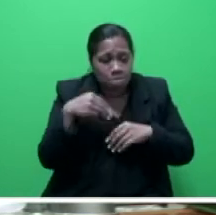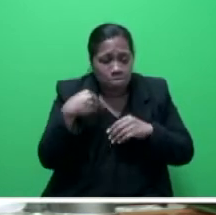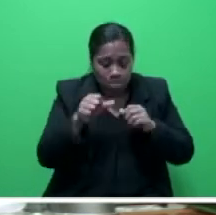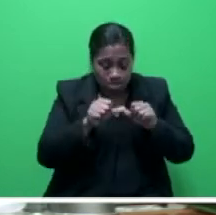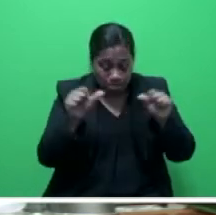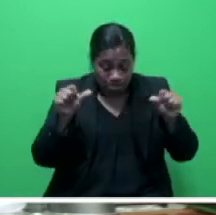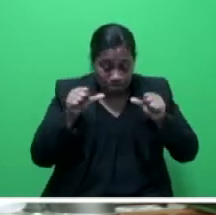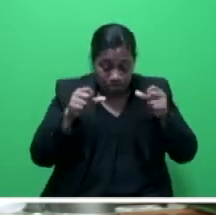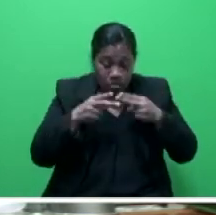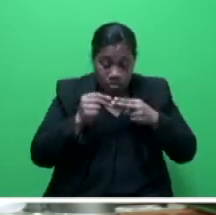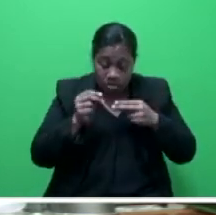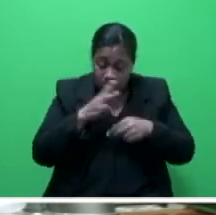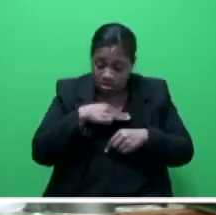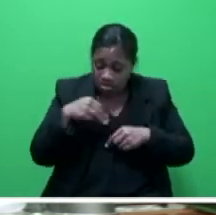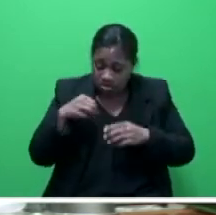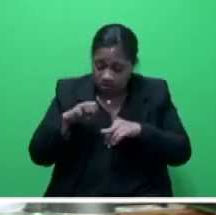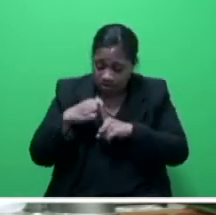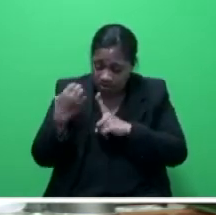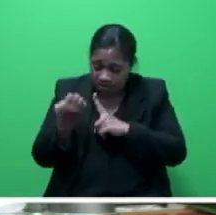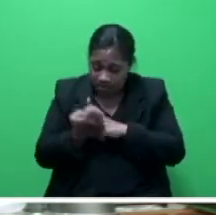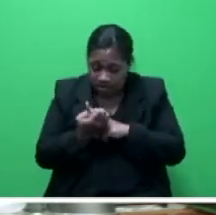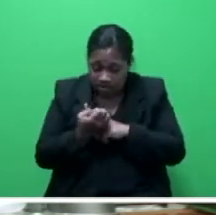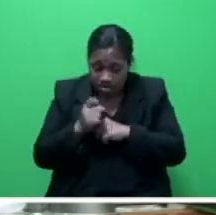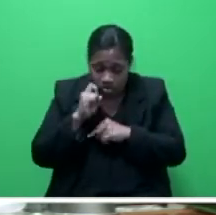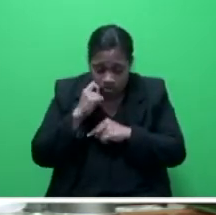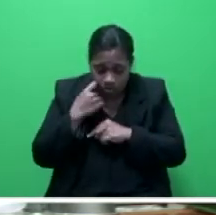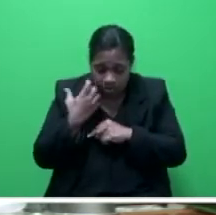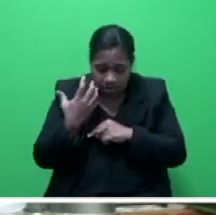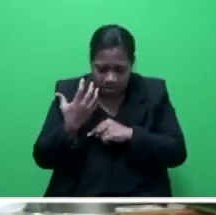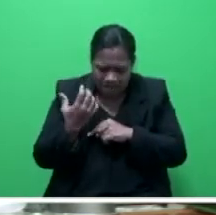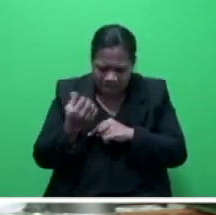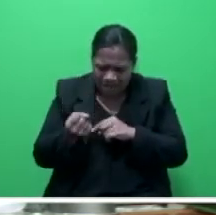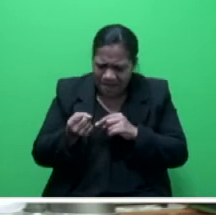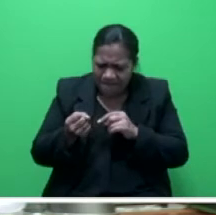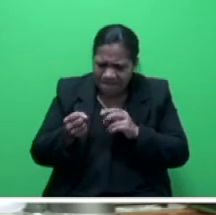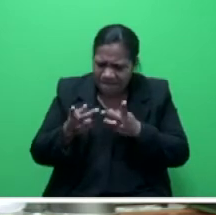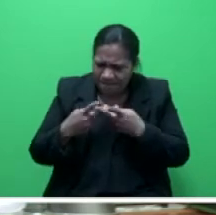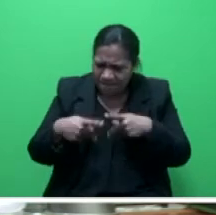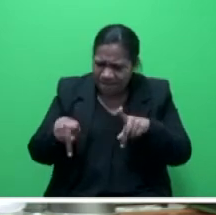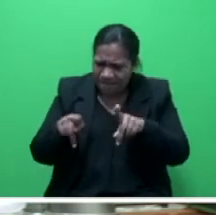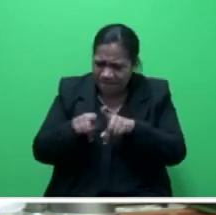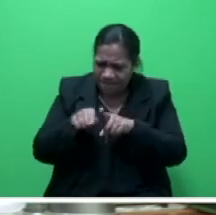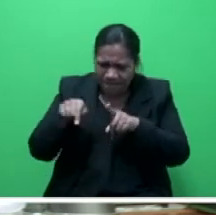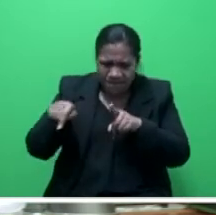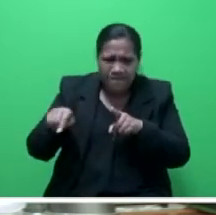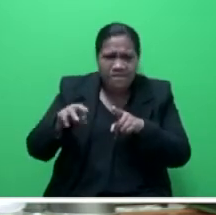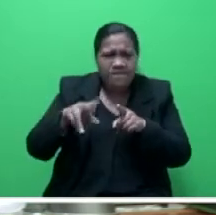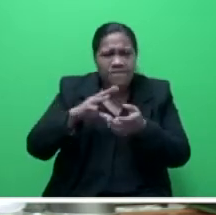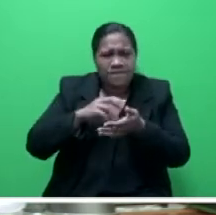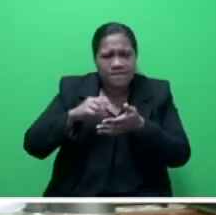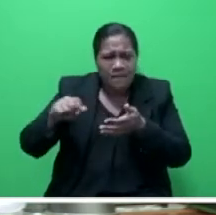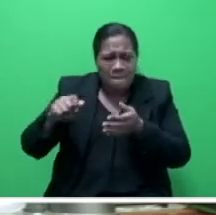with Ministry of Environment, will develop a composting site where the poultry manure